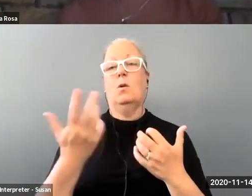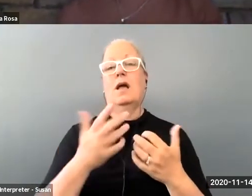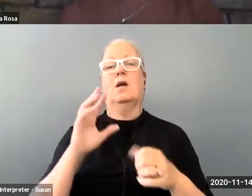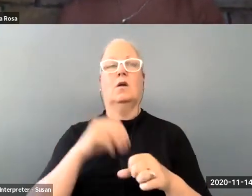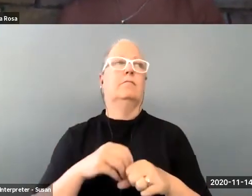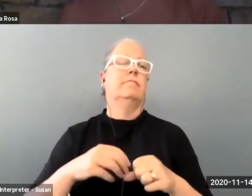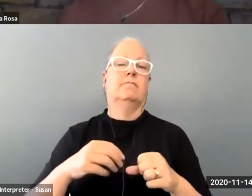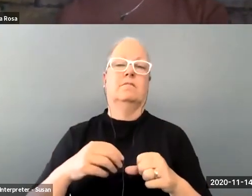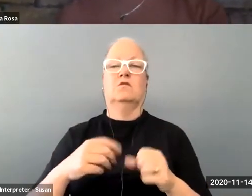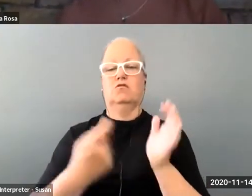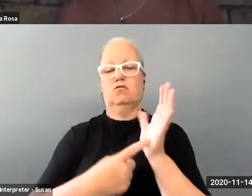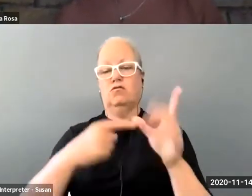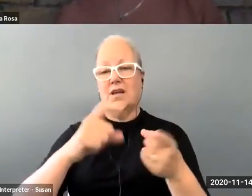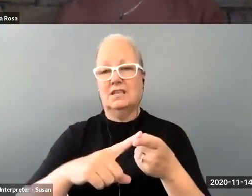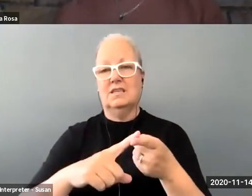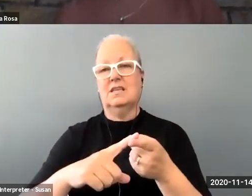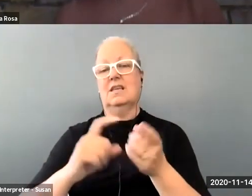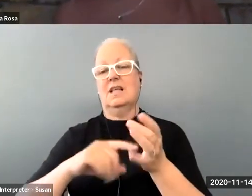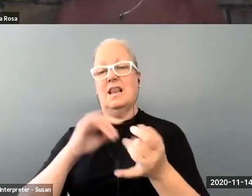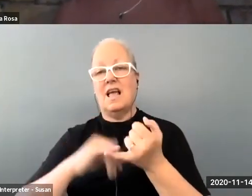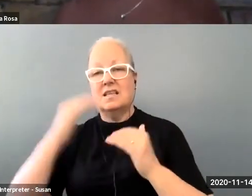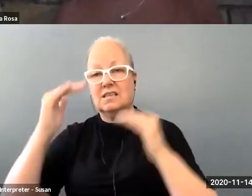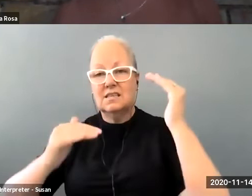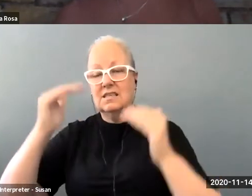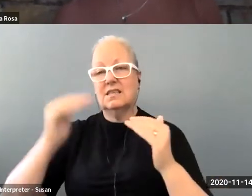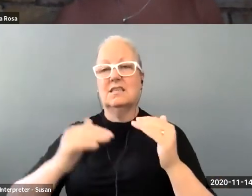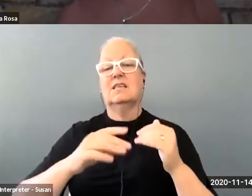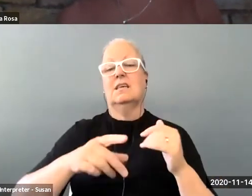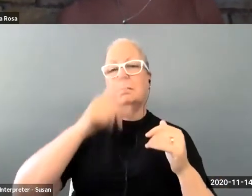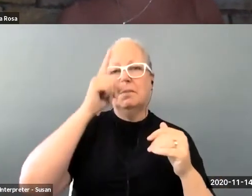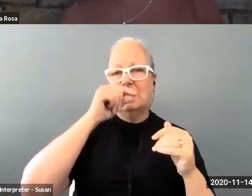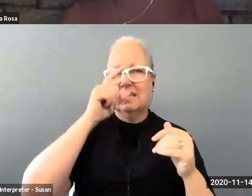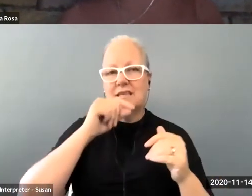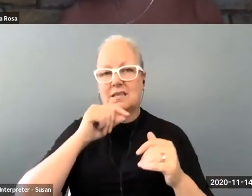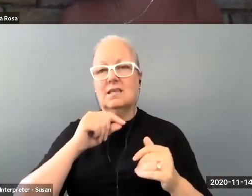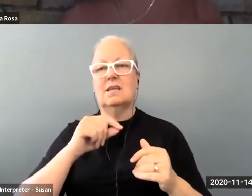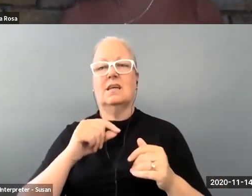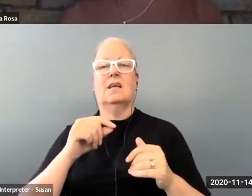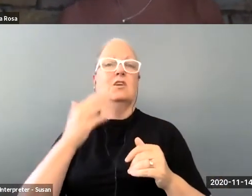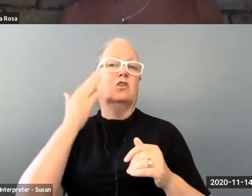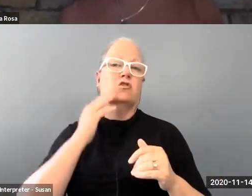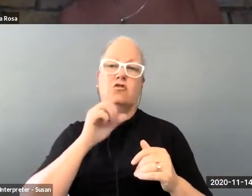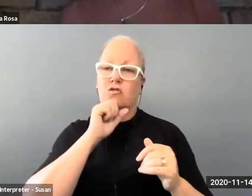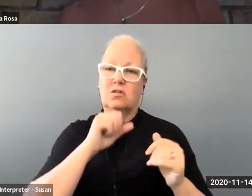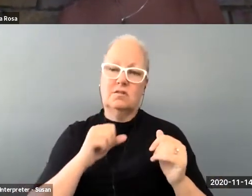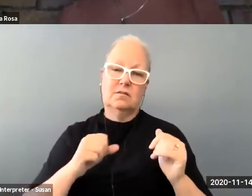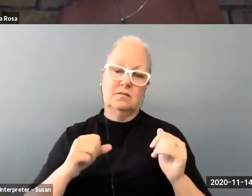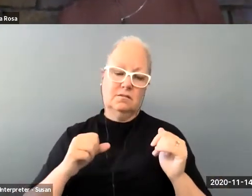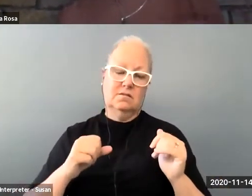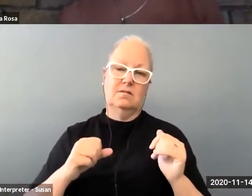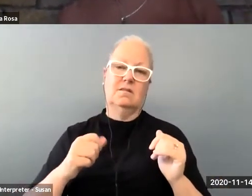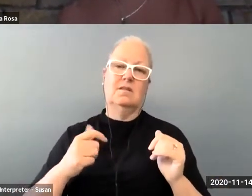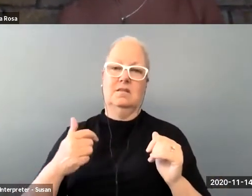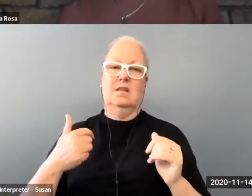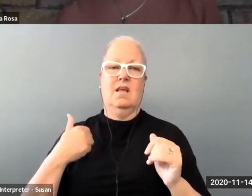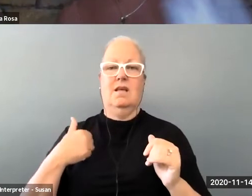like race, class, ability, interrogating these constructs around gender. So I have a